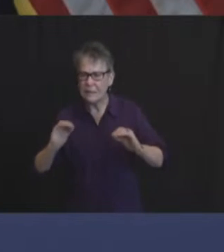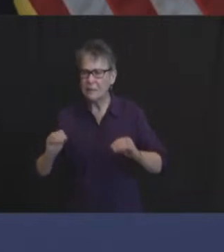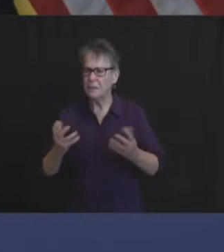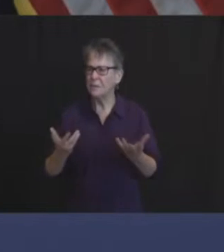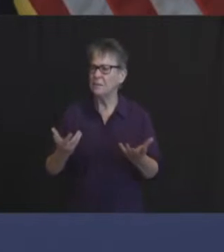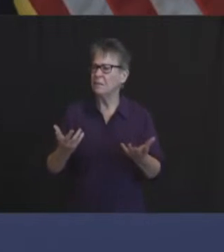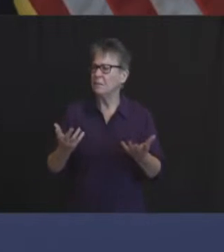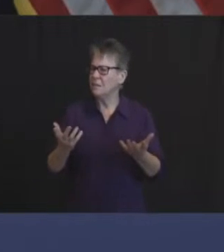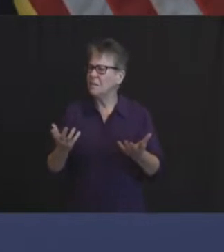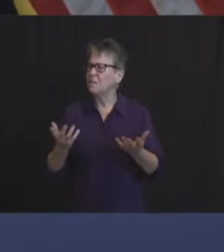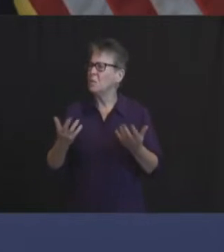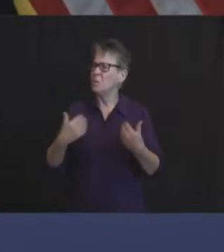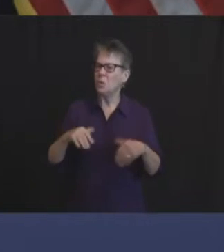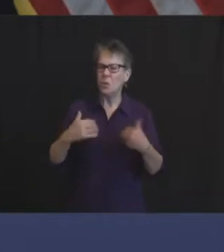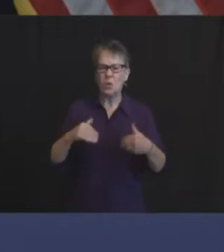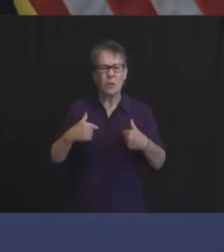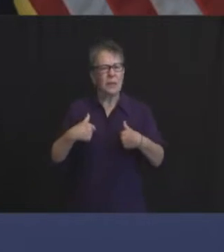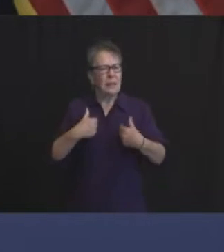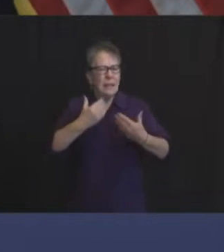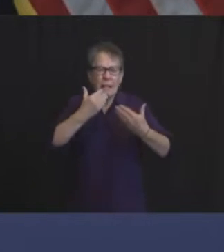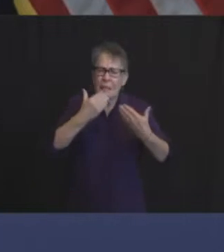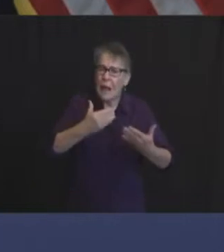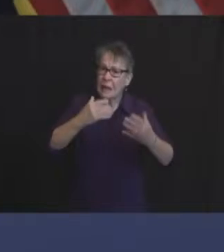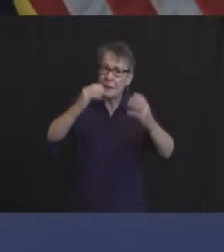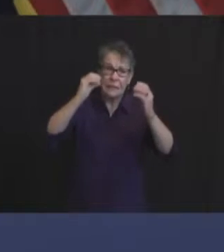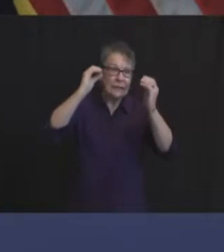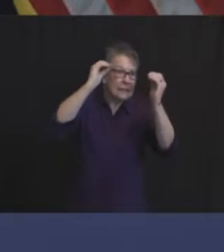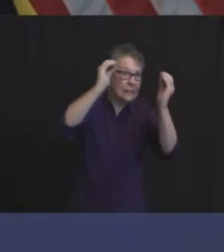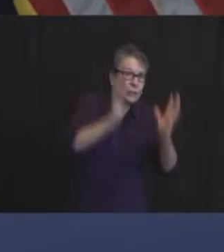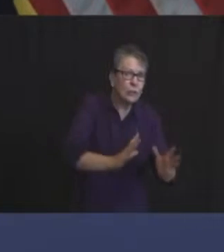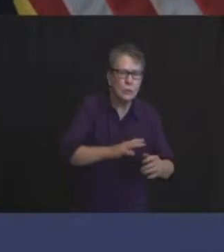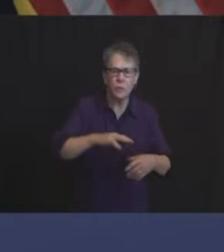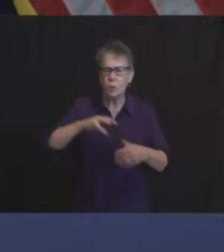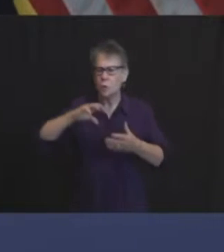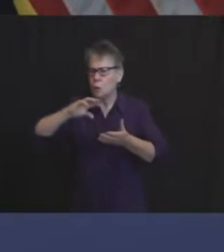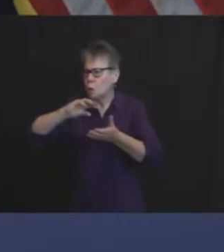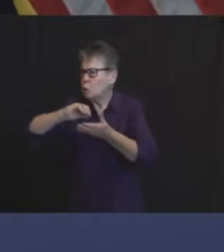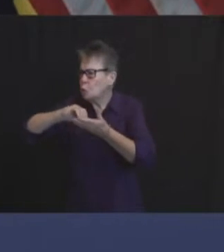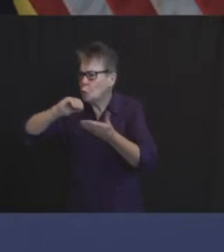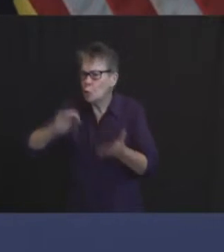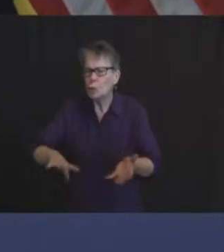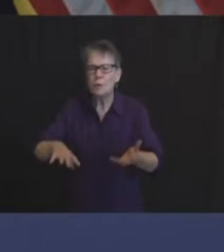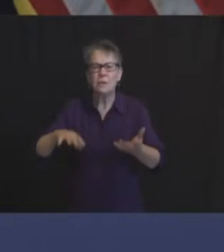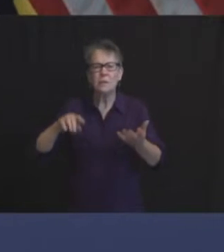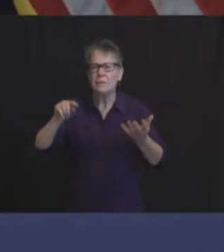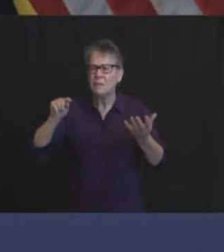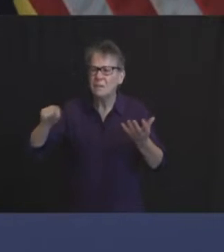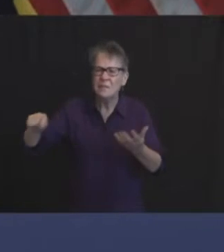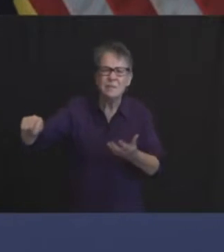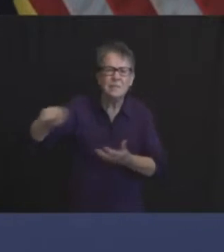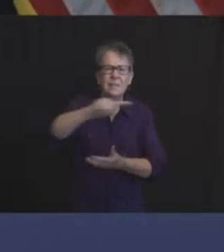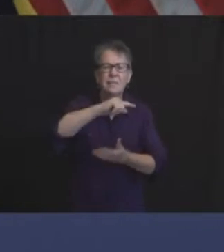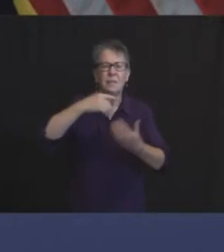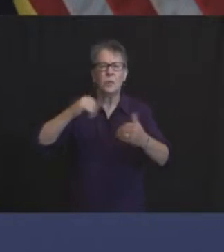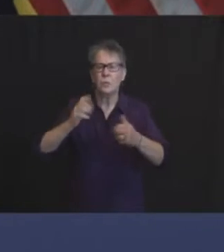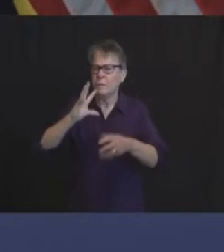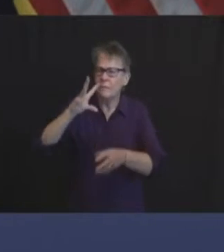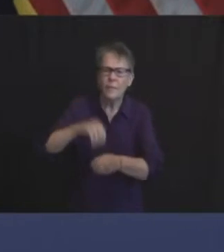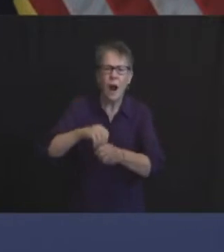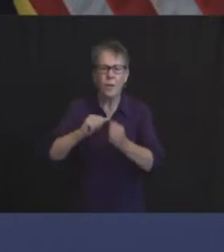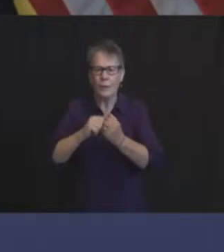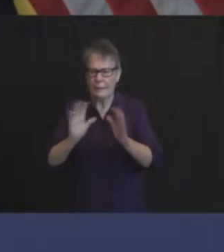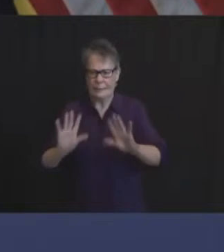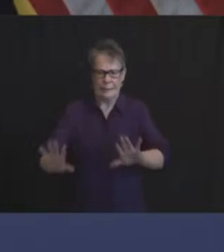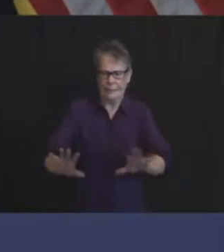stakeholders whose voices and advocacy made known the need for this executive order. Our collaborative work